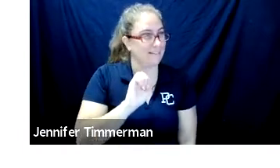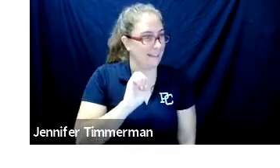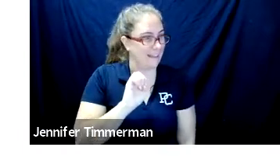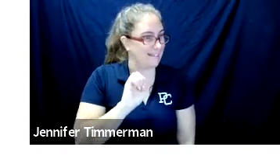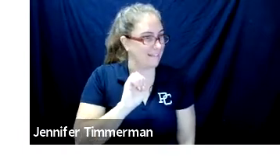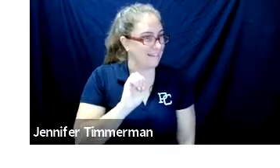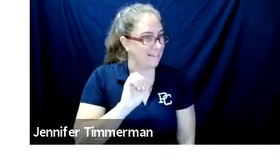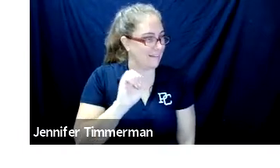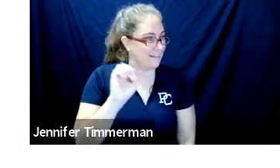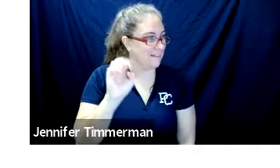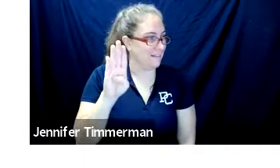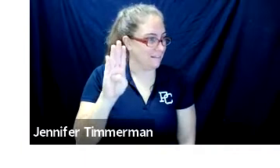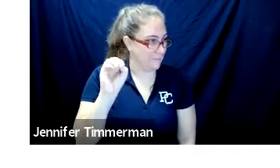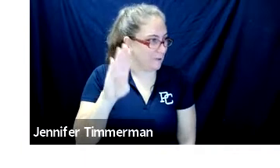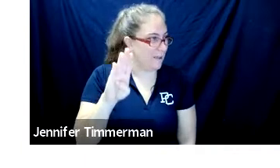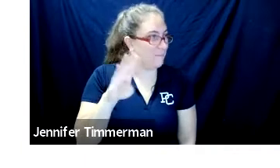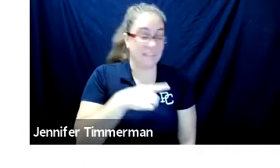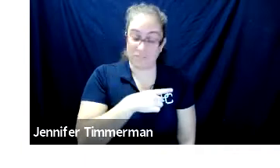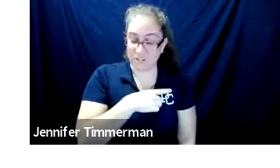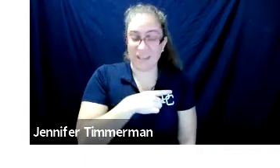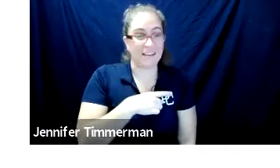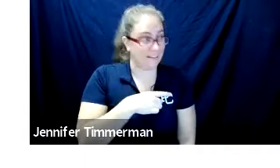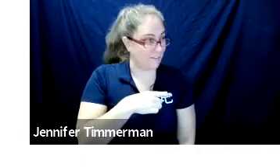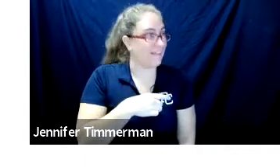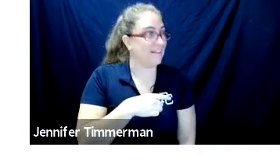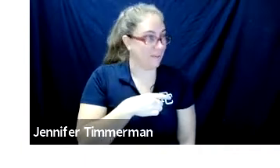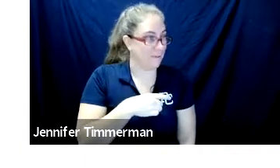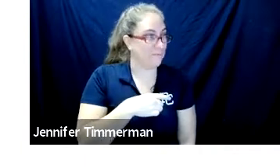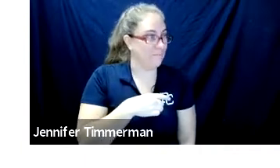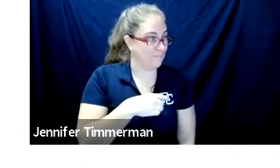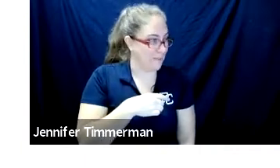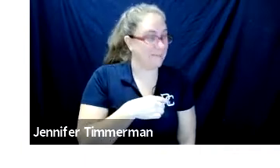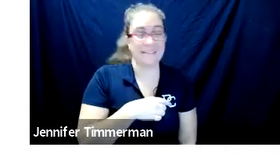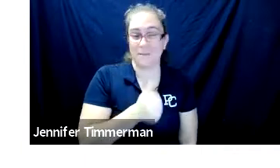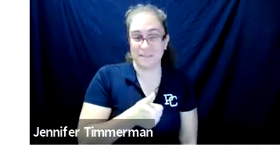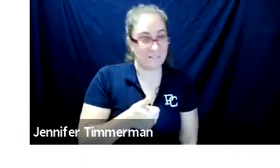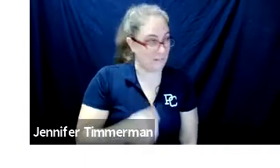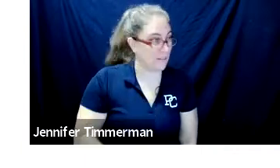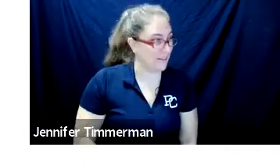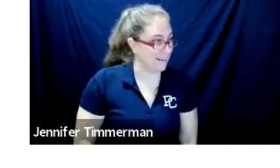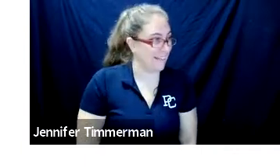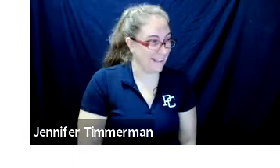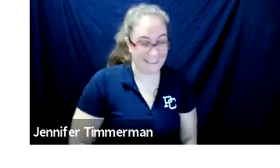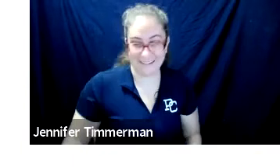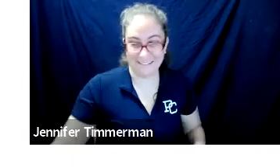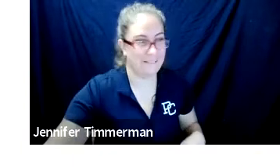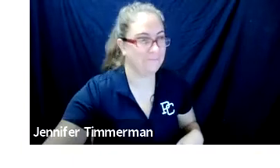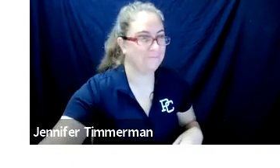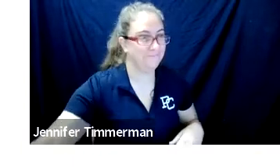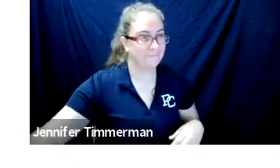Good deal, guys. Good. Bob, David, you're getting it. You're getting it, though. Baby steps. It's looking good. I like